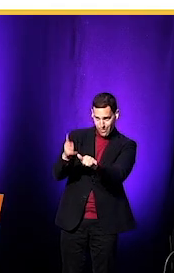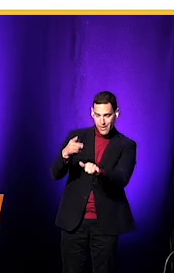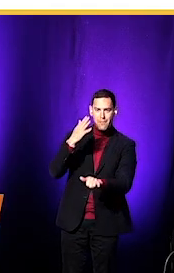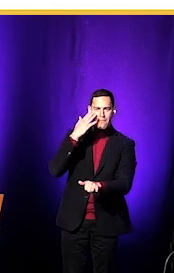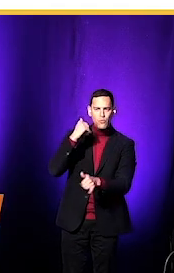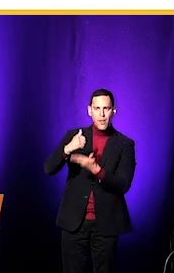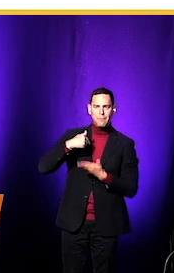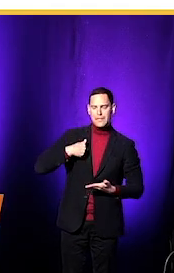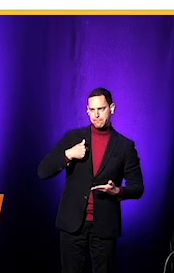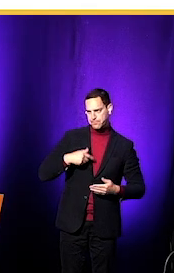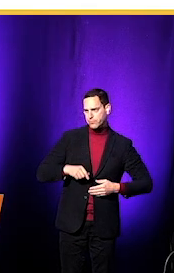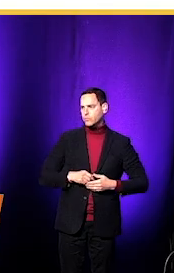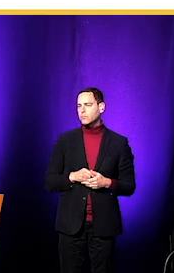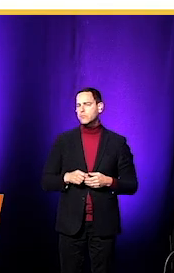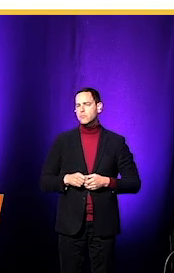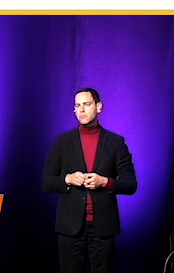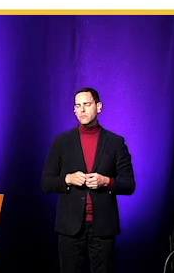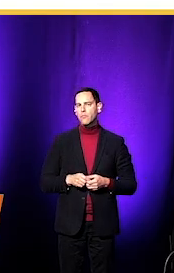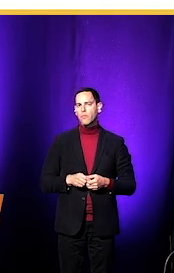talking about,